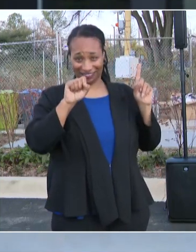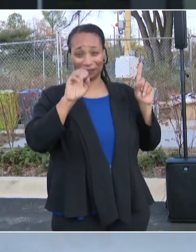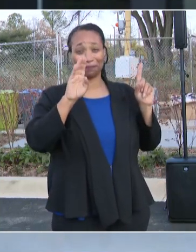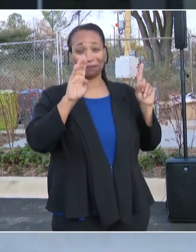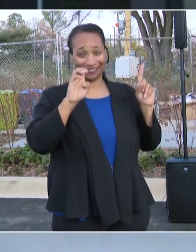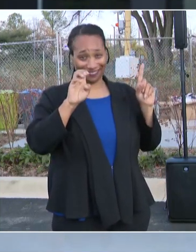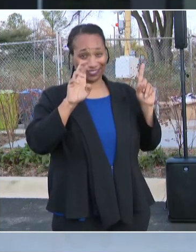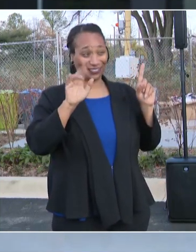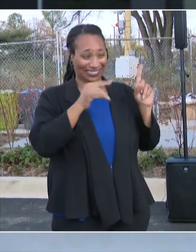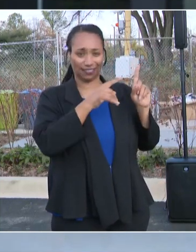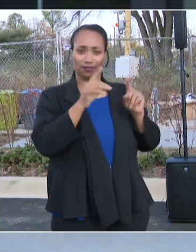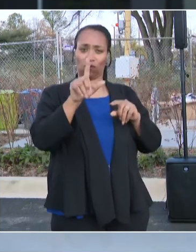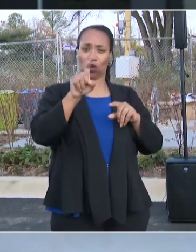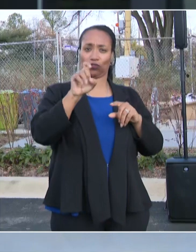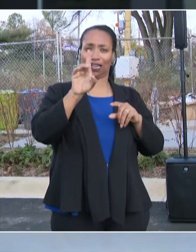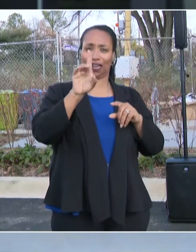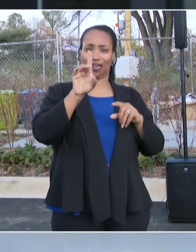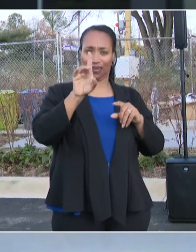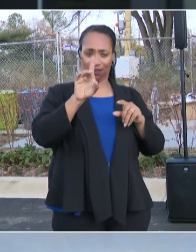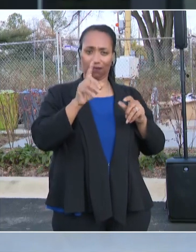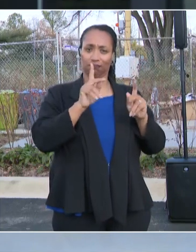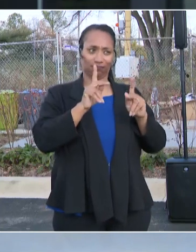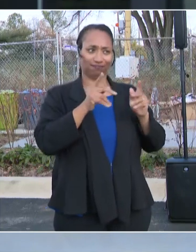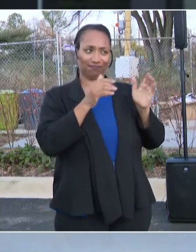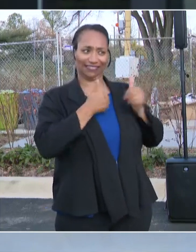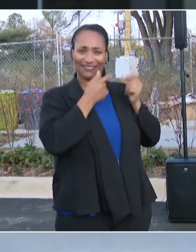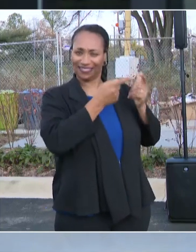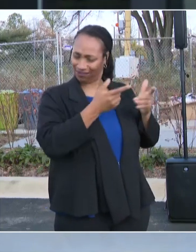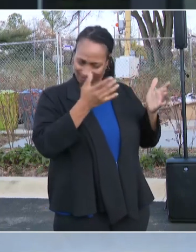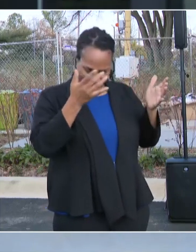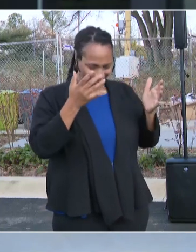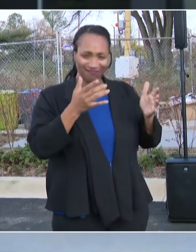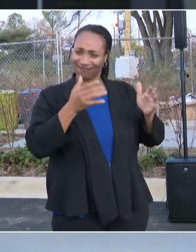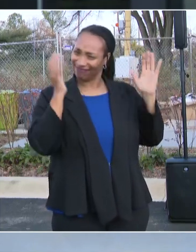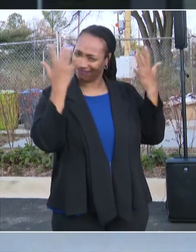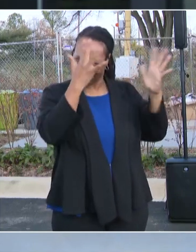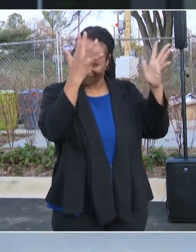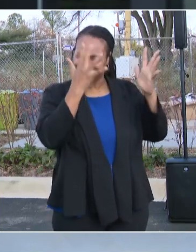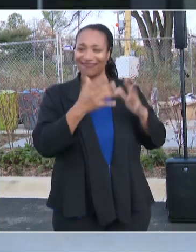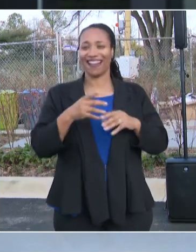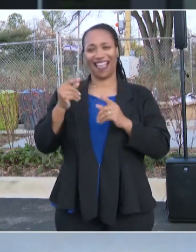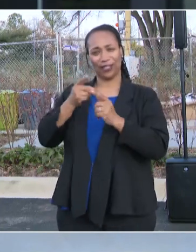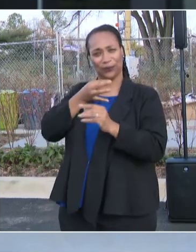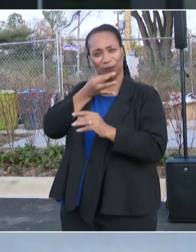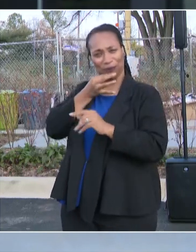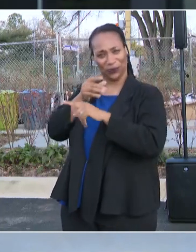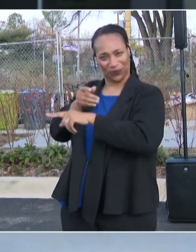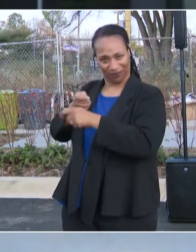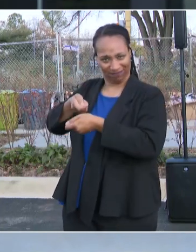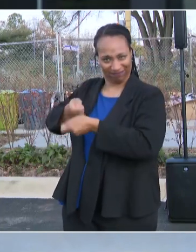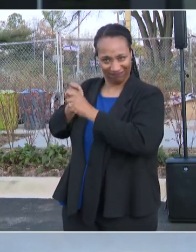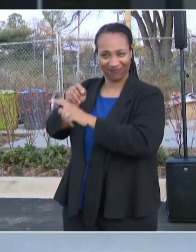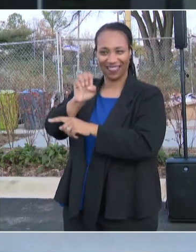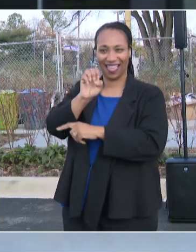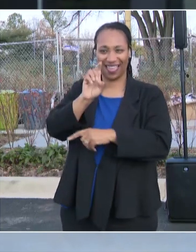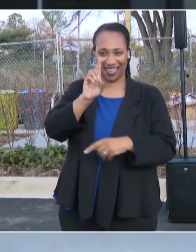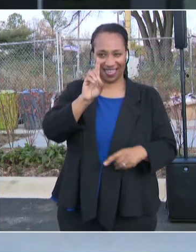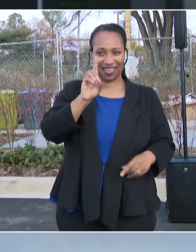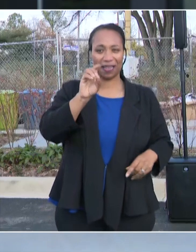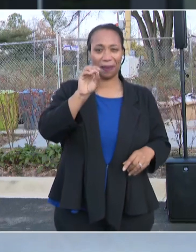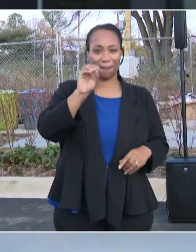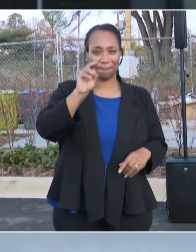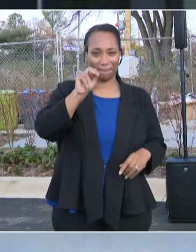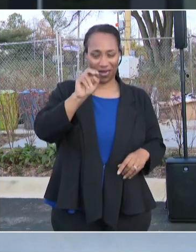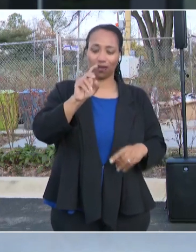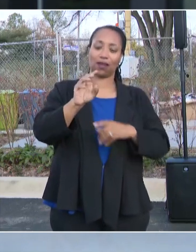the groundbreaking for the Edmiston, who will be housing the 139 multiple family units. I want to shout out to the